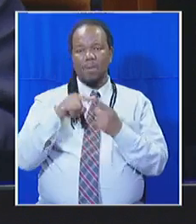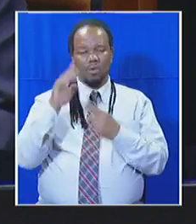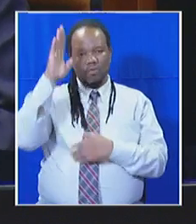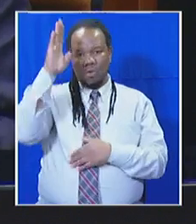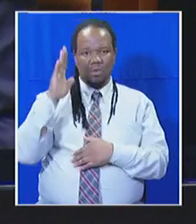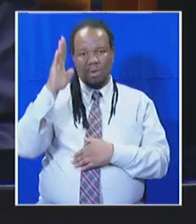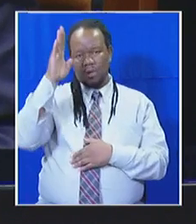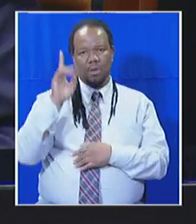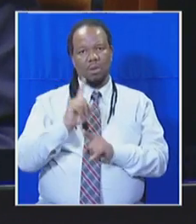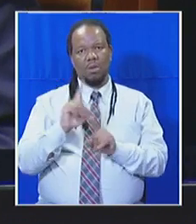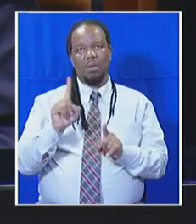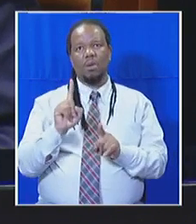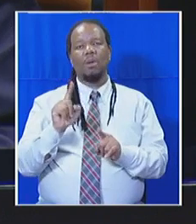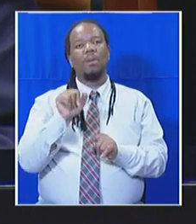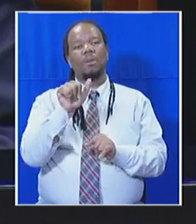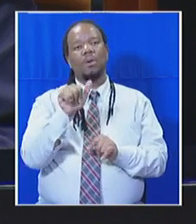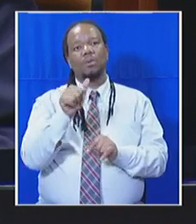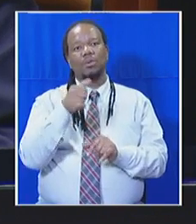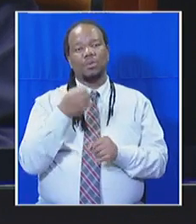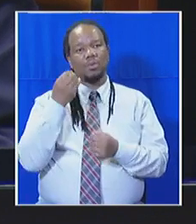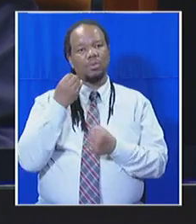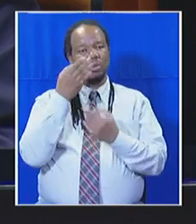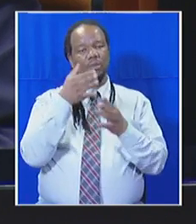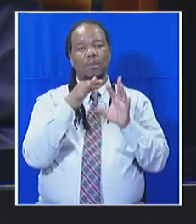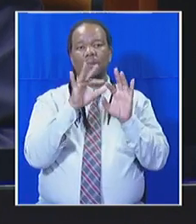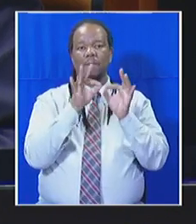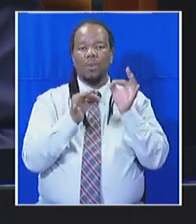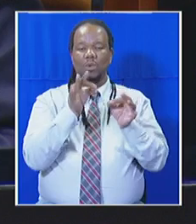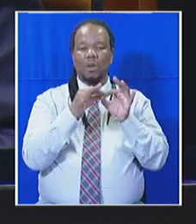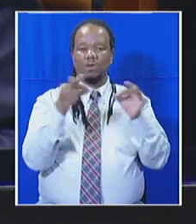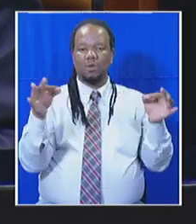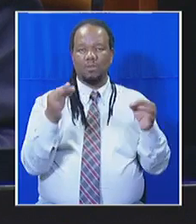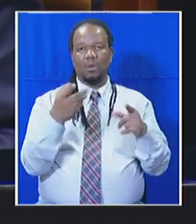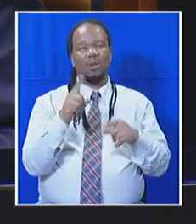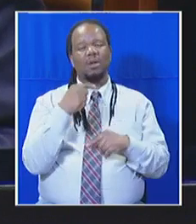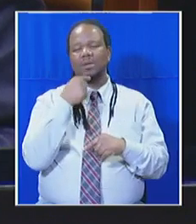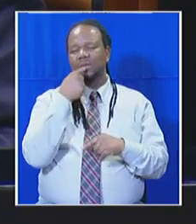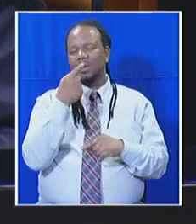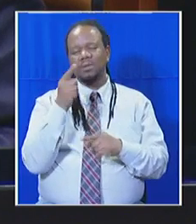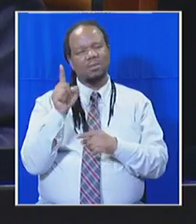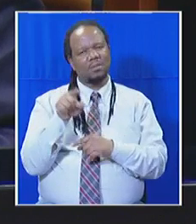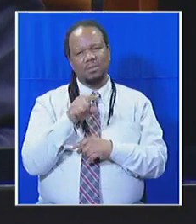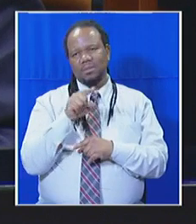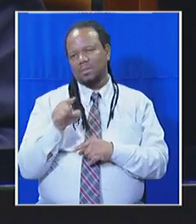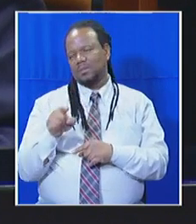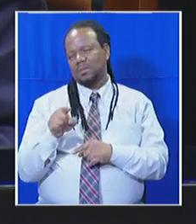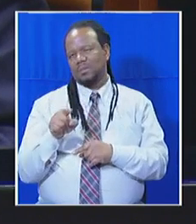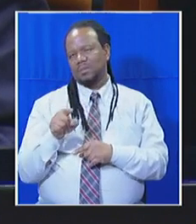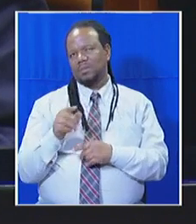You are in fact making a political statement and you know that it is incorrect. We have said that before, and that is